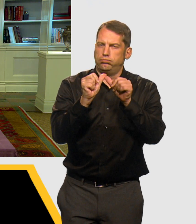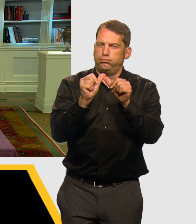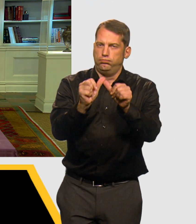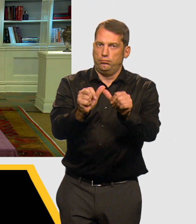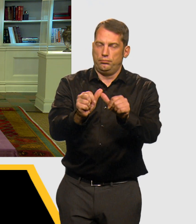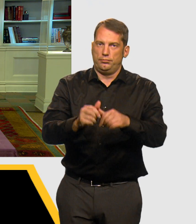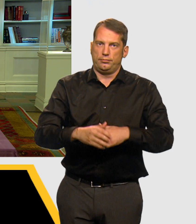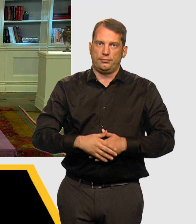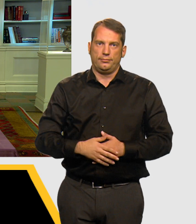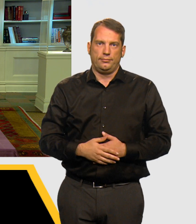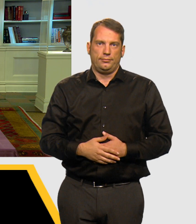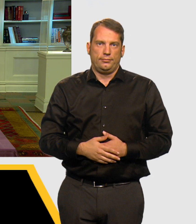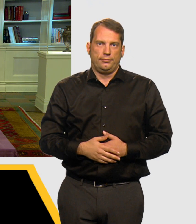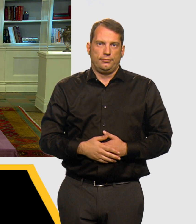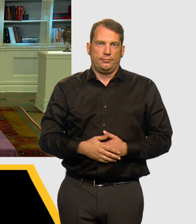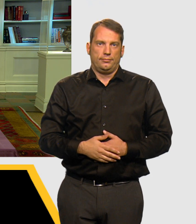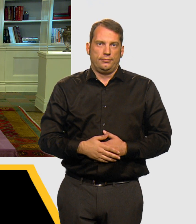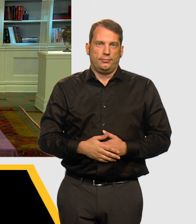minute.